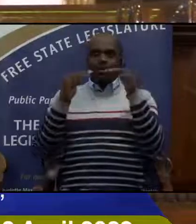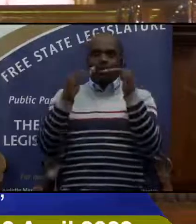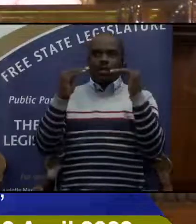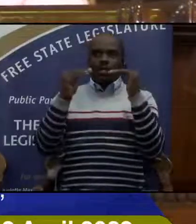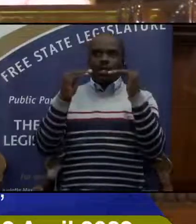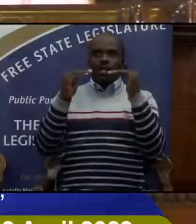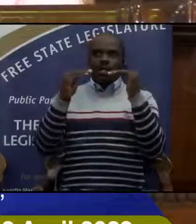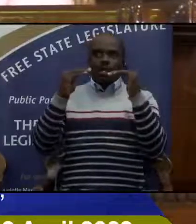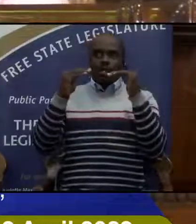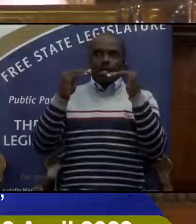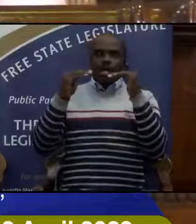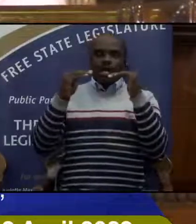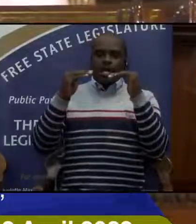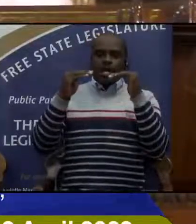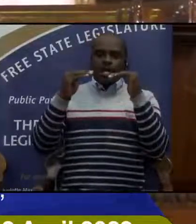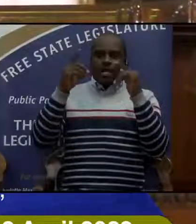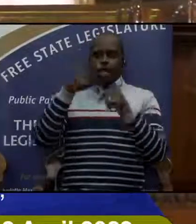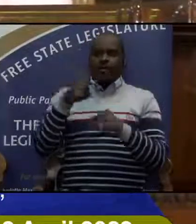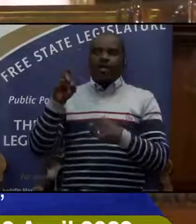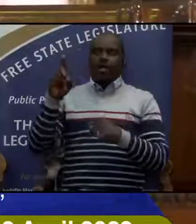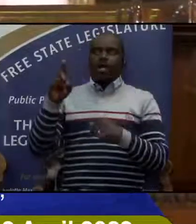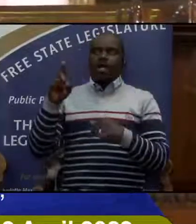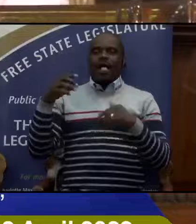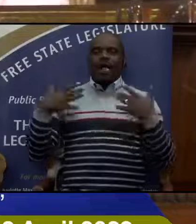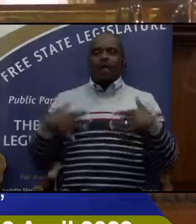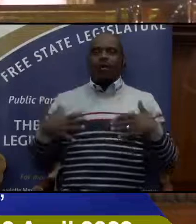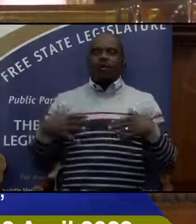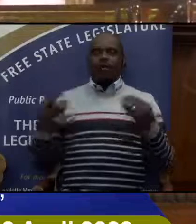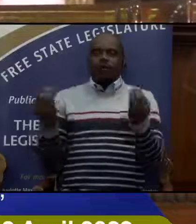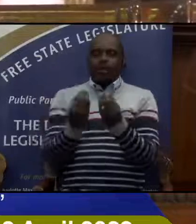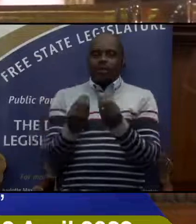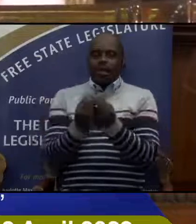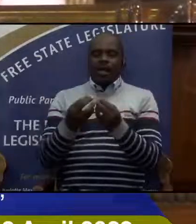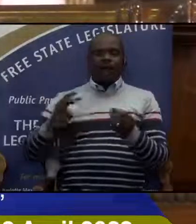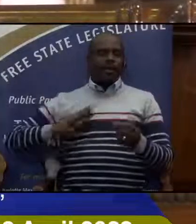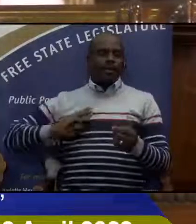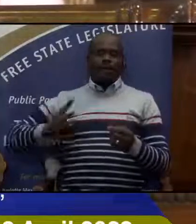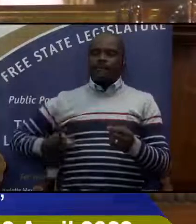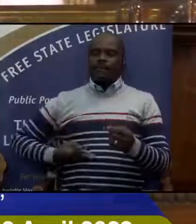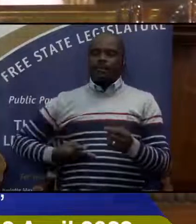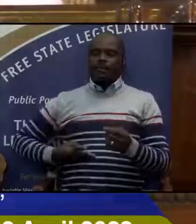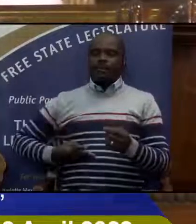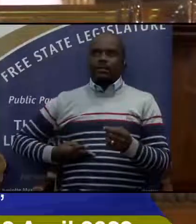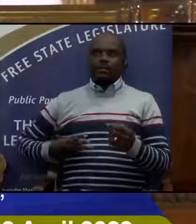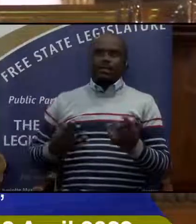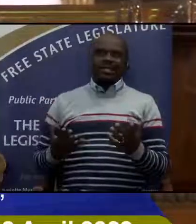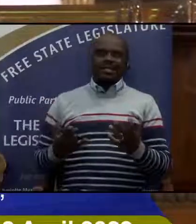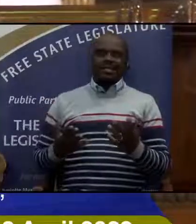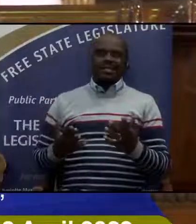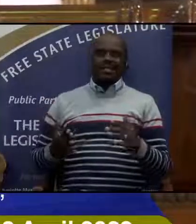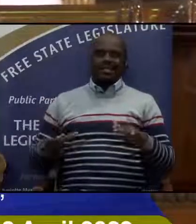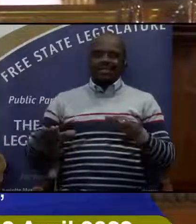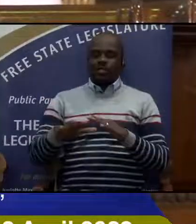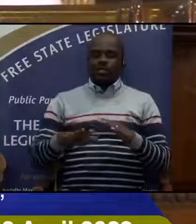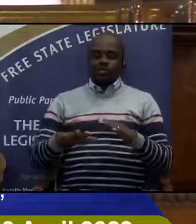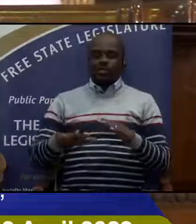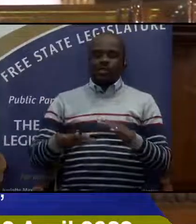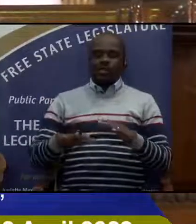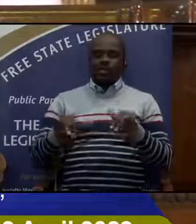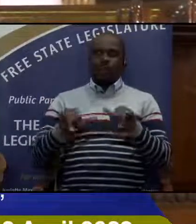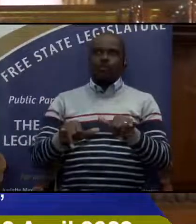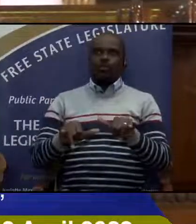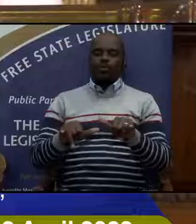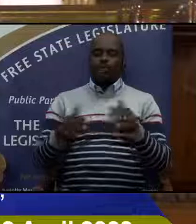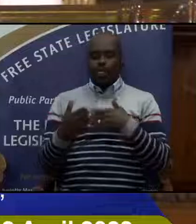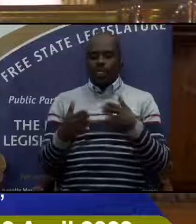the vulnerable, children, women, the elderly, people with disabilities,